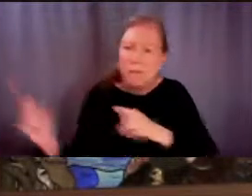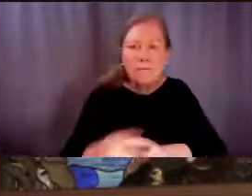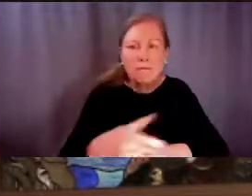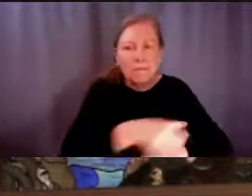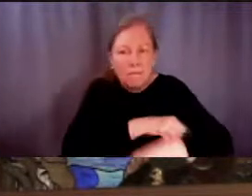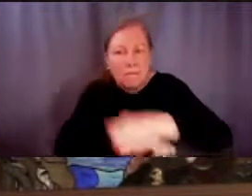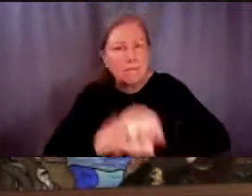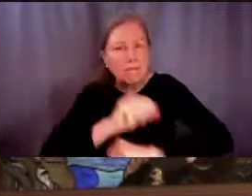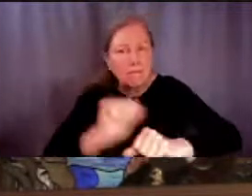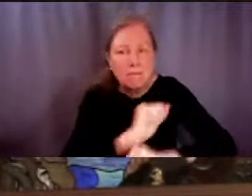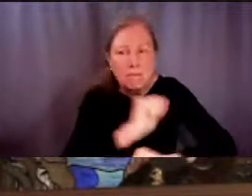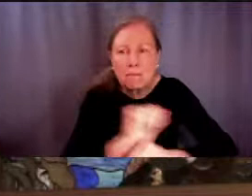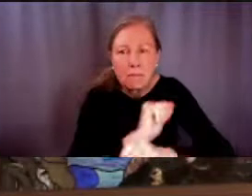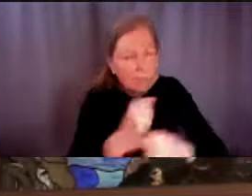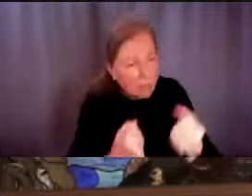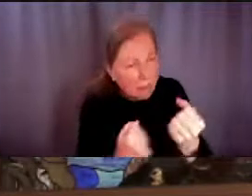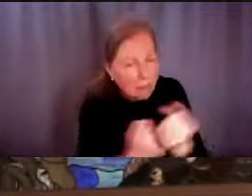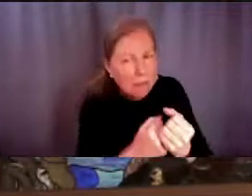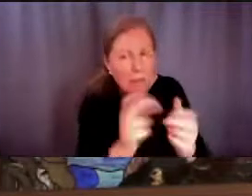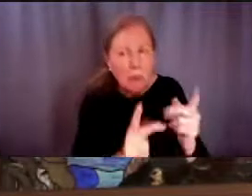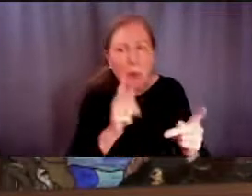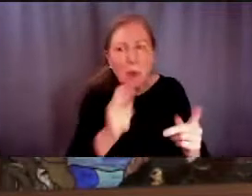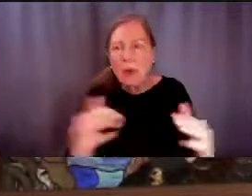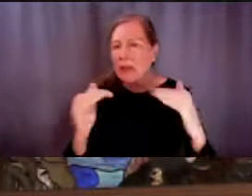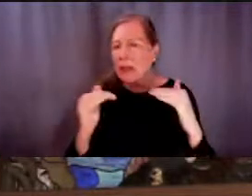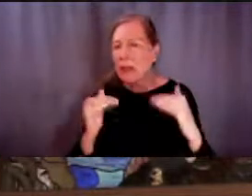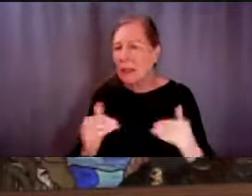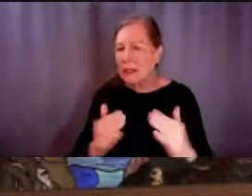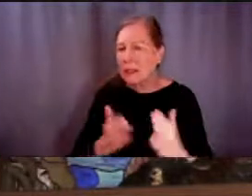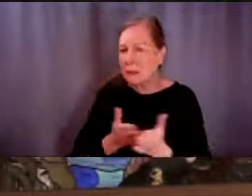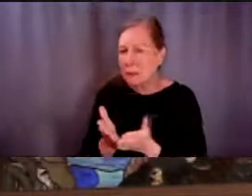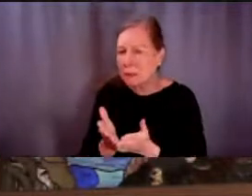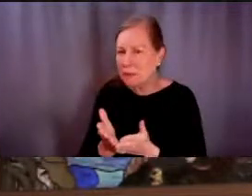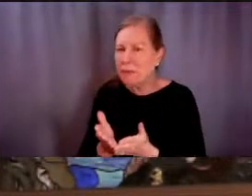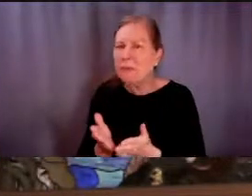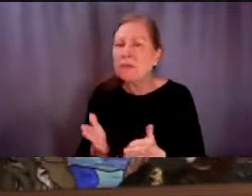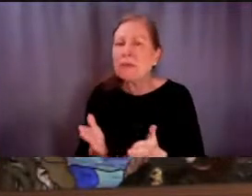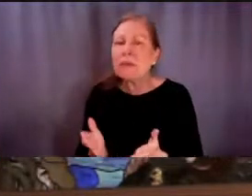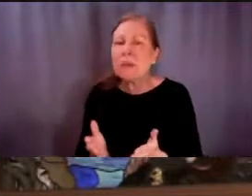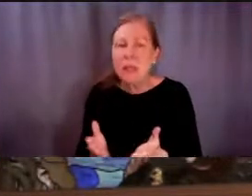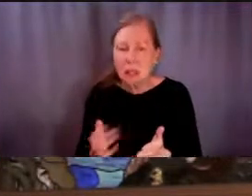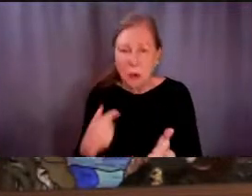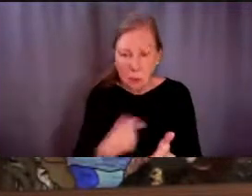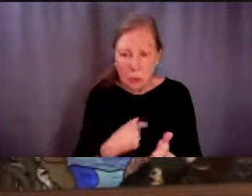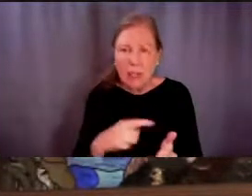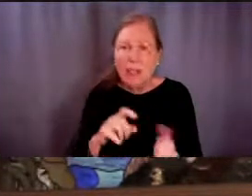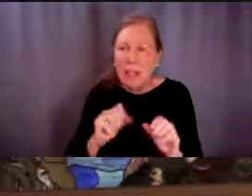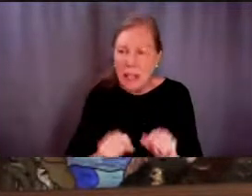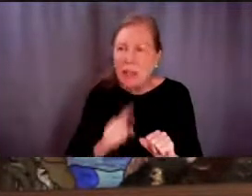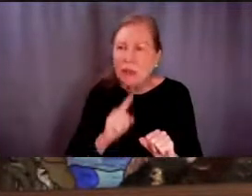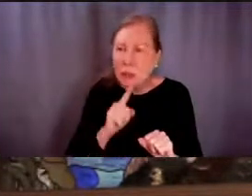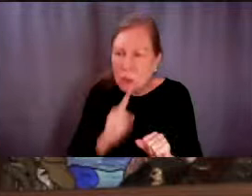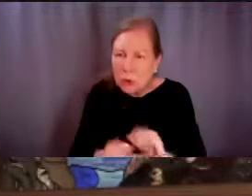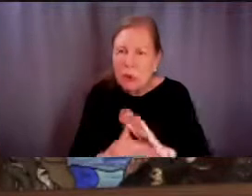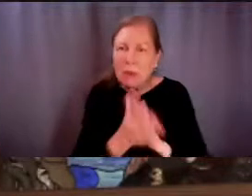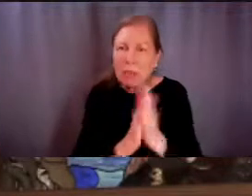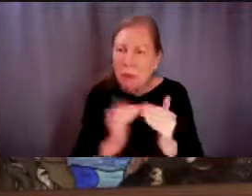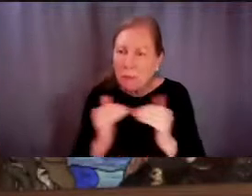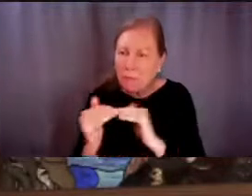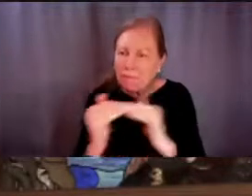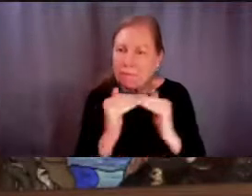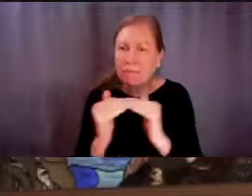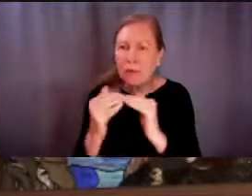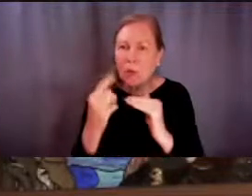with less privilege in our society, so that we may truly be one. One